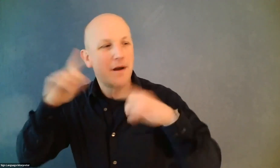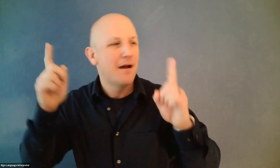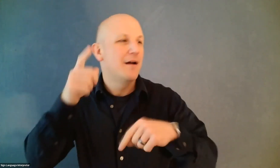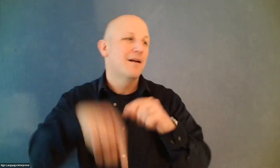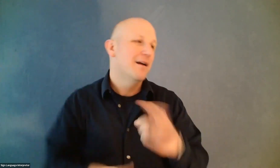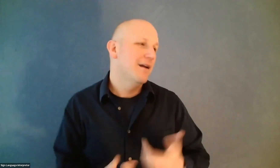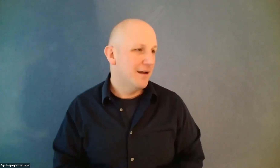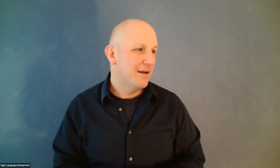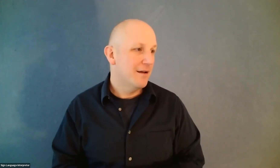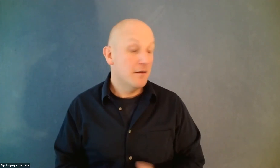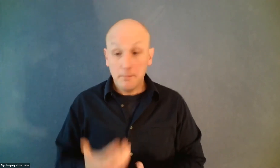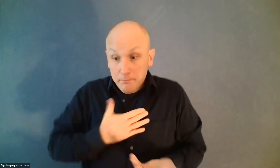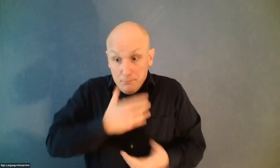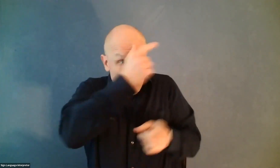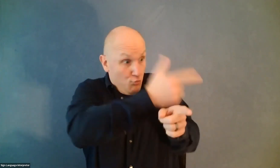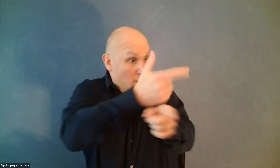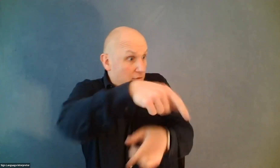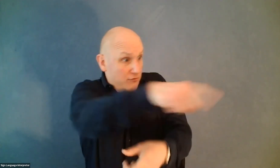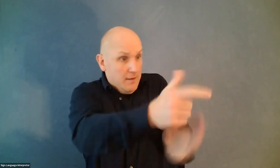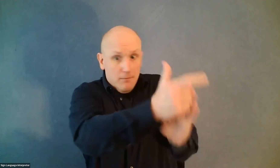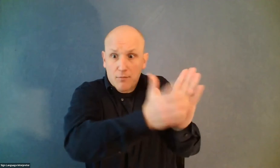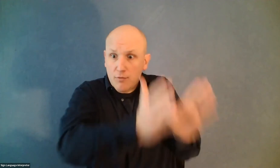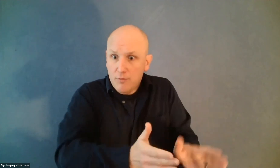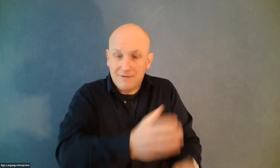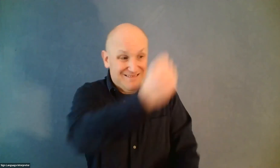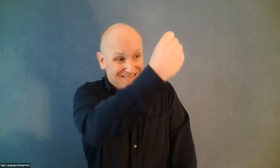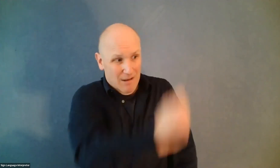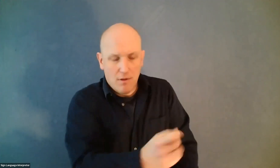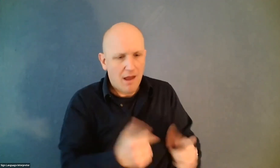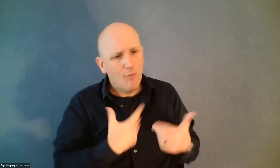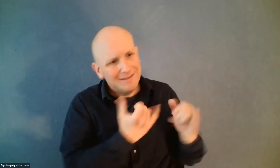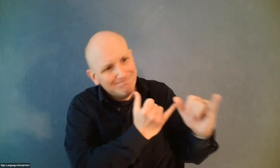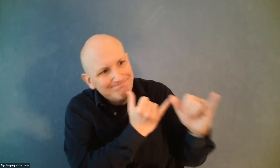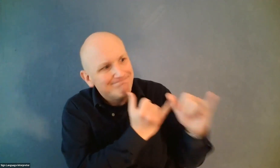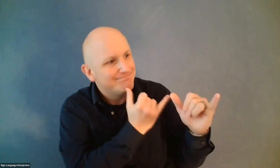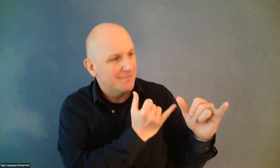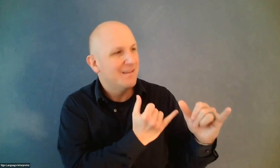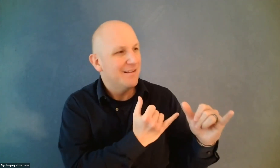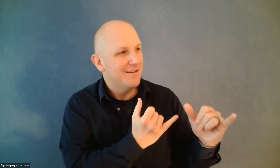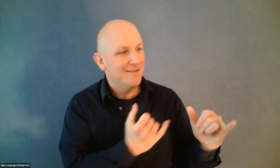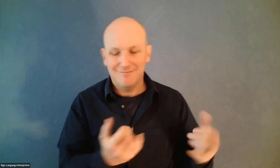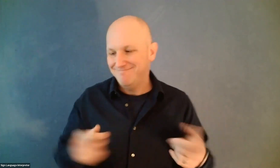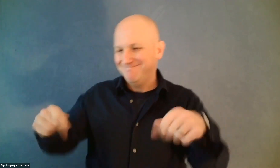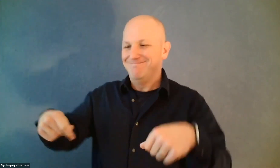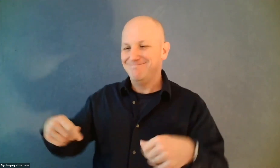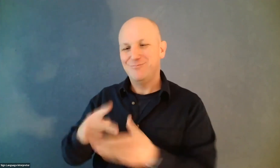do something also on that side of the line. So this program has been amazing for me, and I just look forward to an exciting